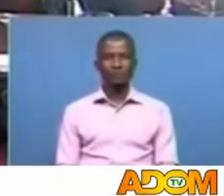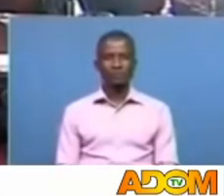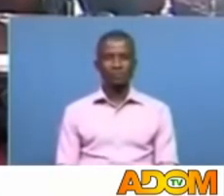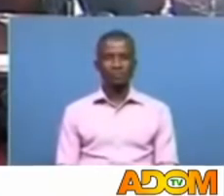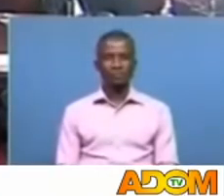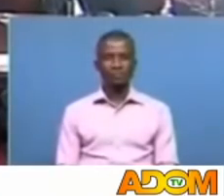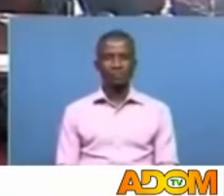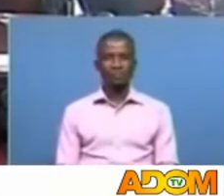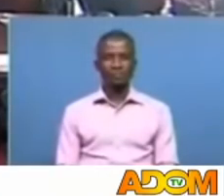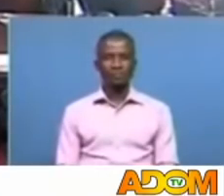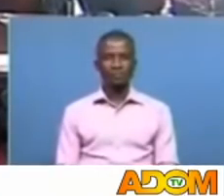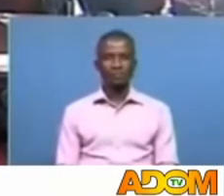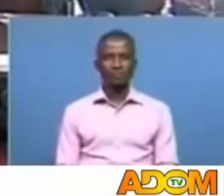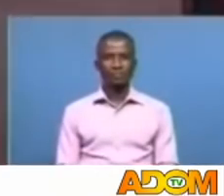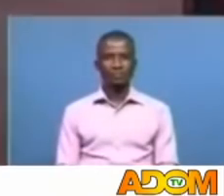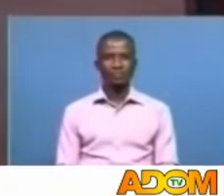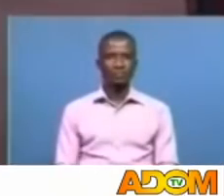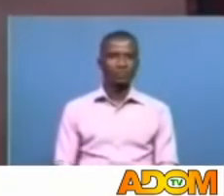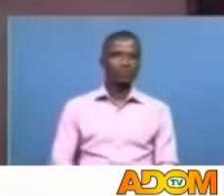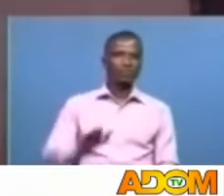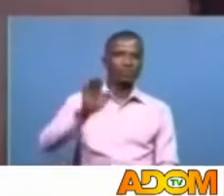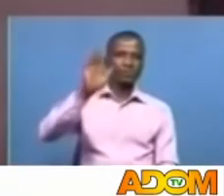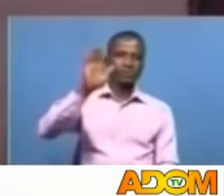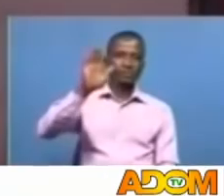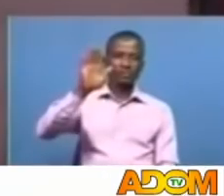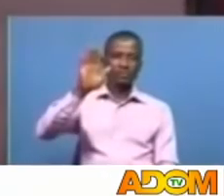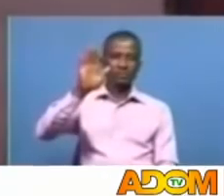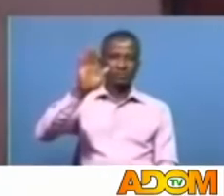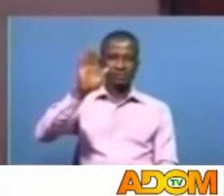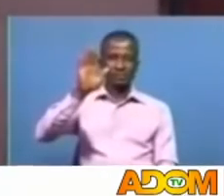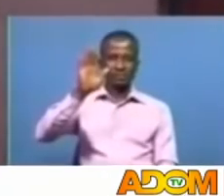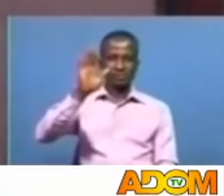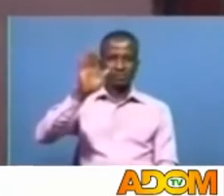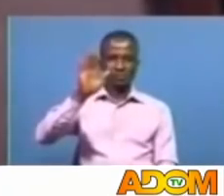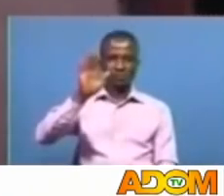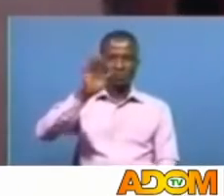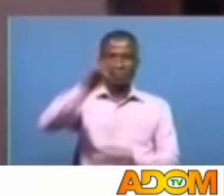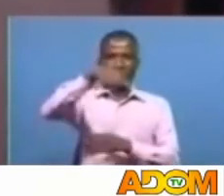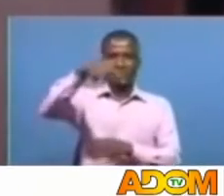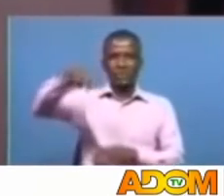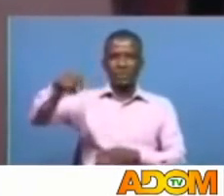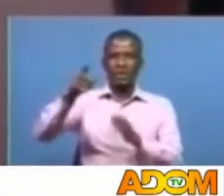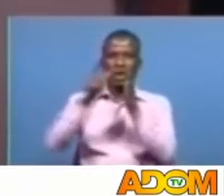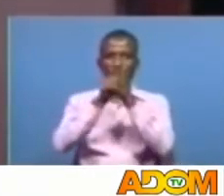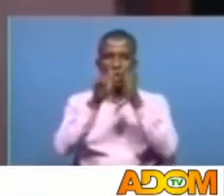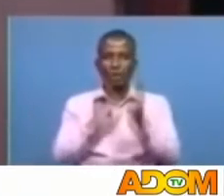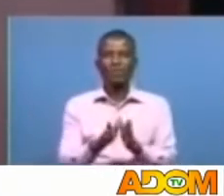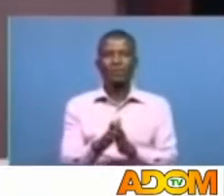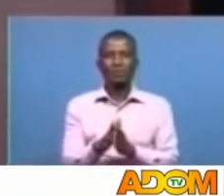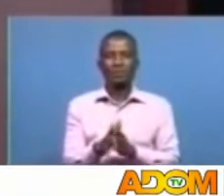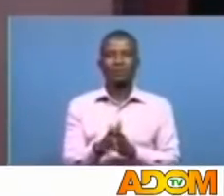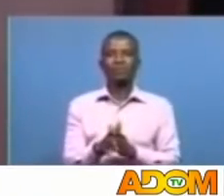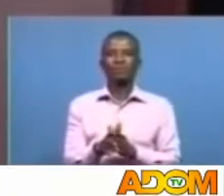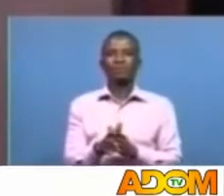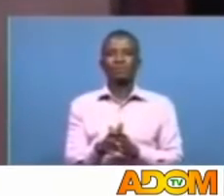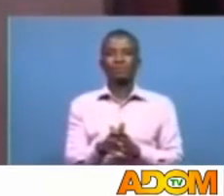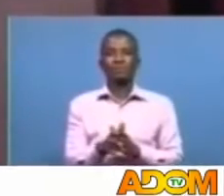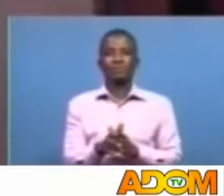My lords, we are opposed to this application, and my lords, we rely